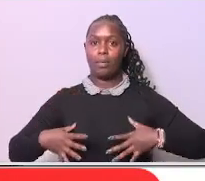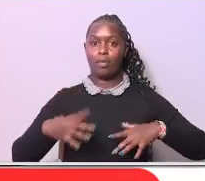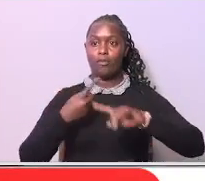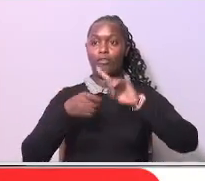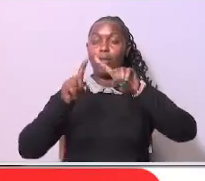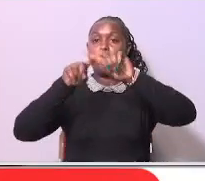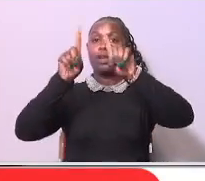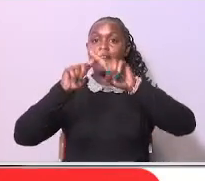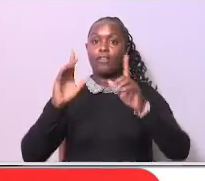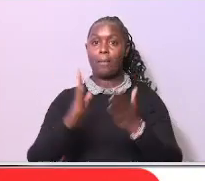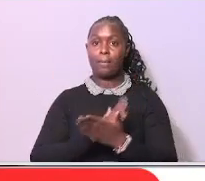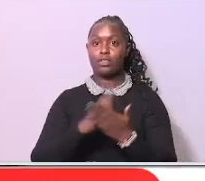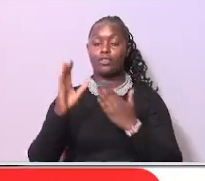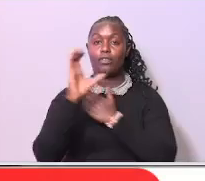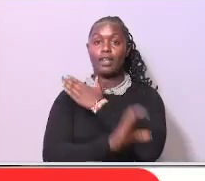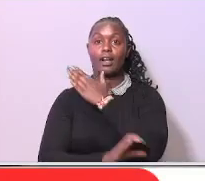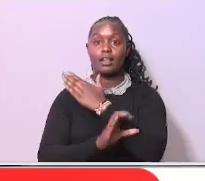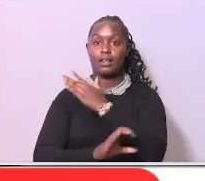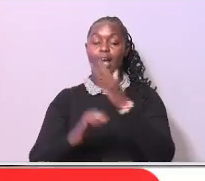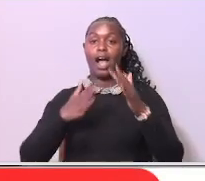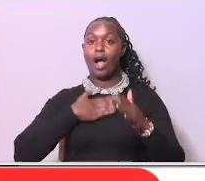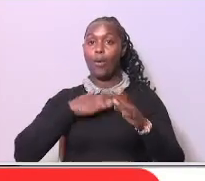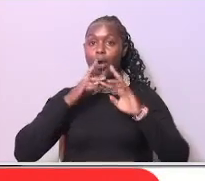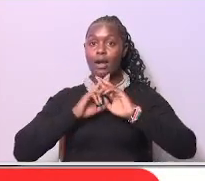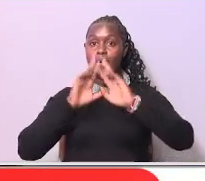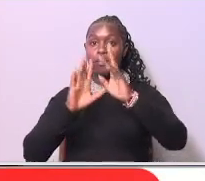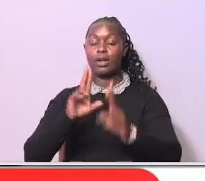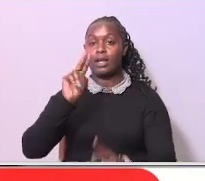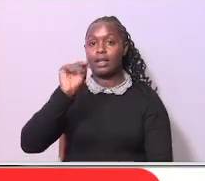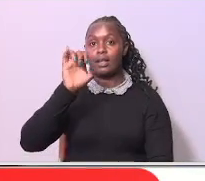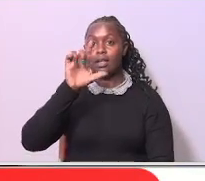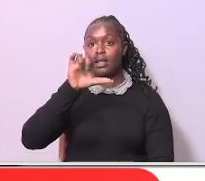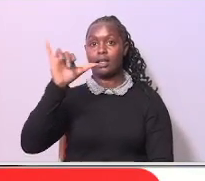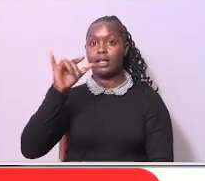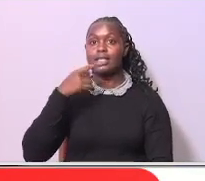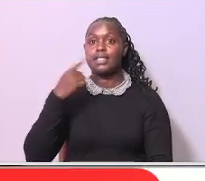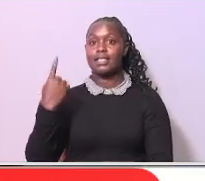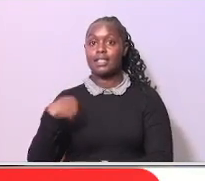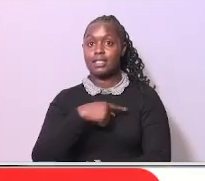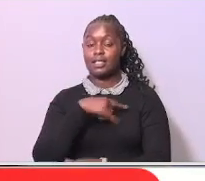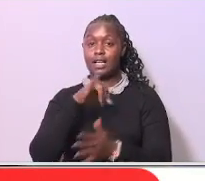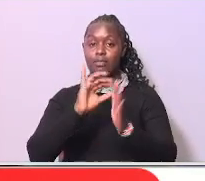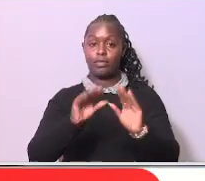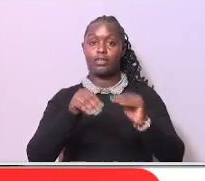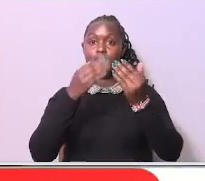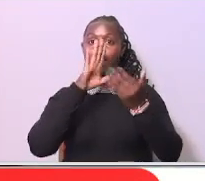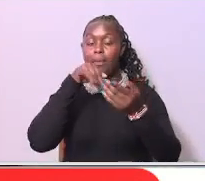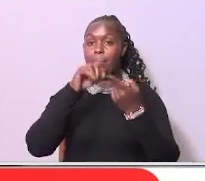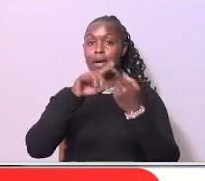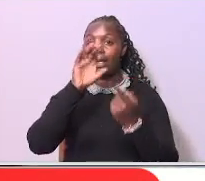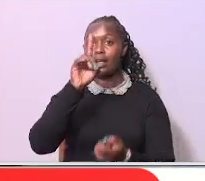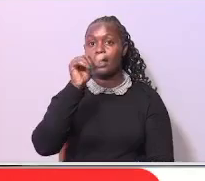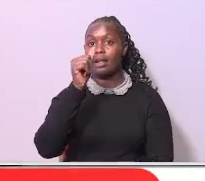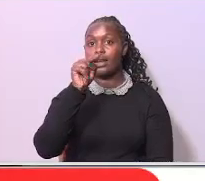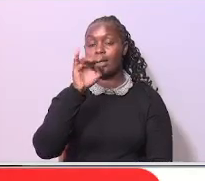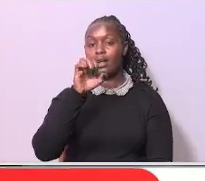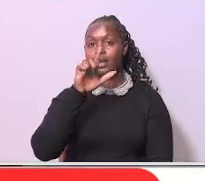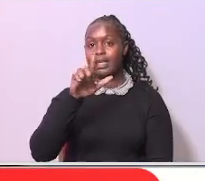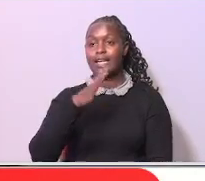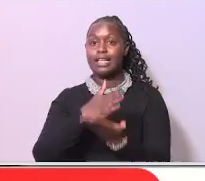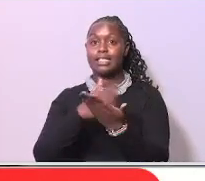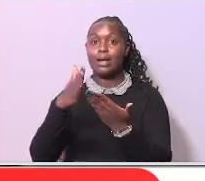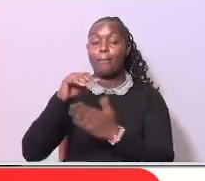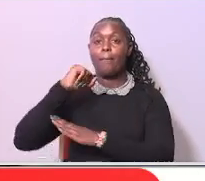the country. And as our reporter Nelly Lusigi tells us in this story produced by Daniel Kihoro, several